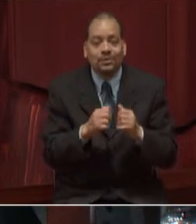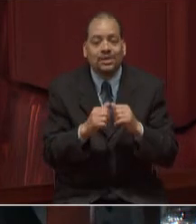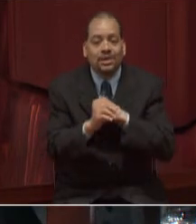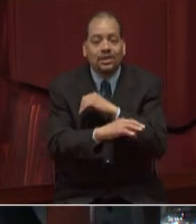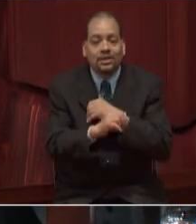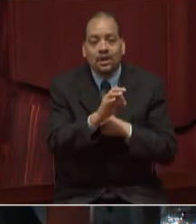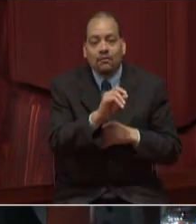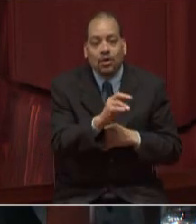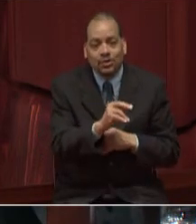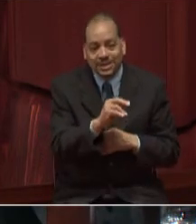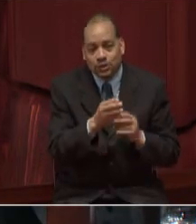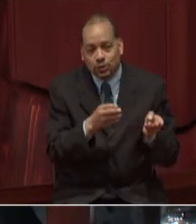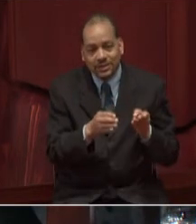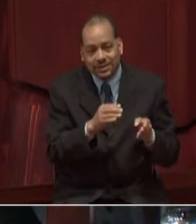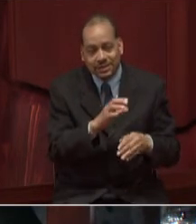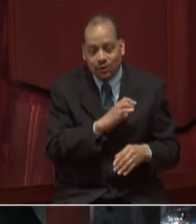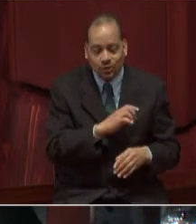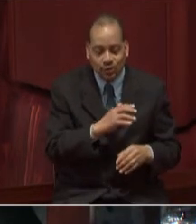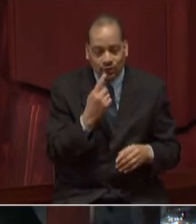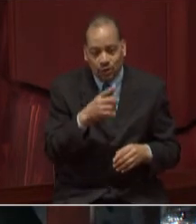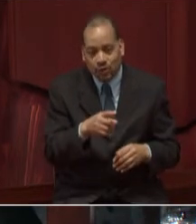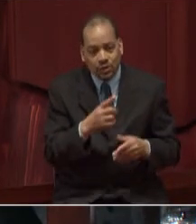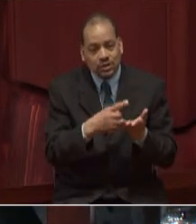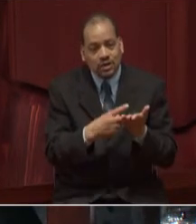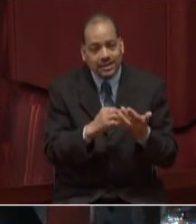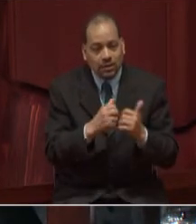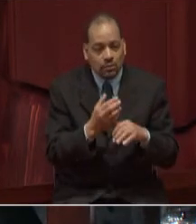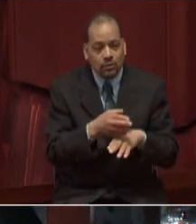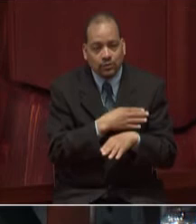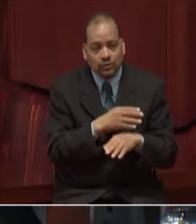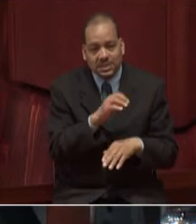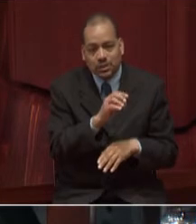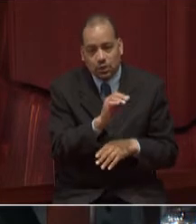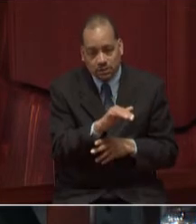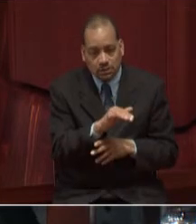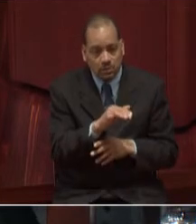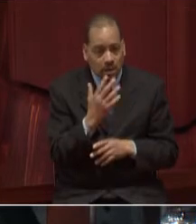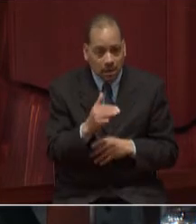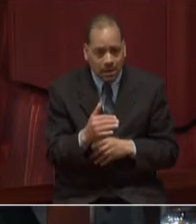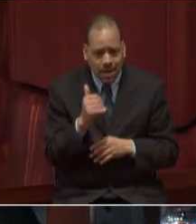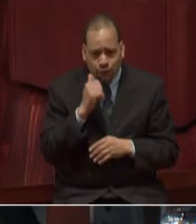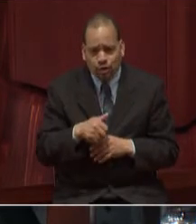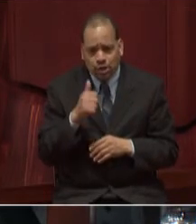officer to talk about how we could improve security, because leaks were every day